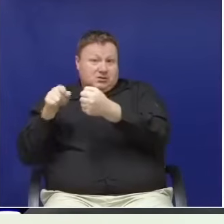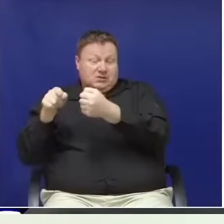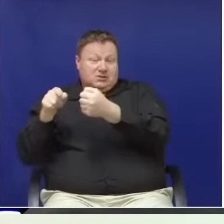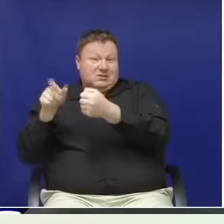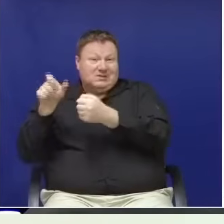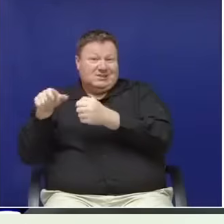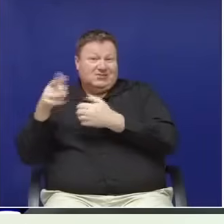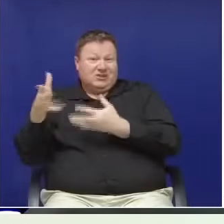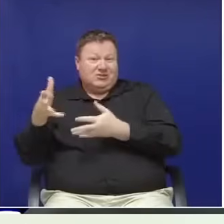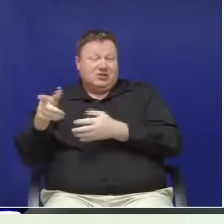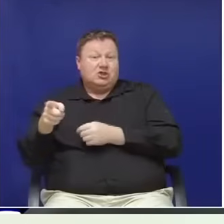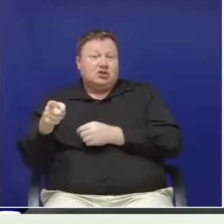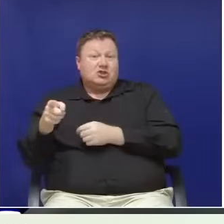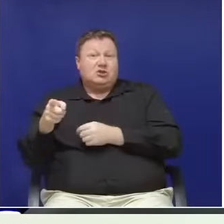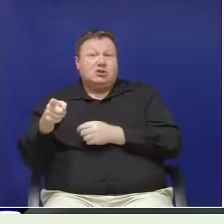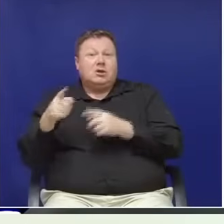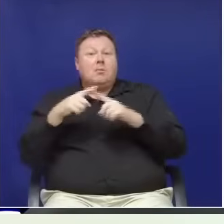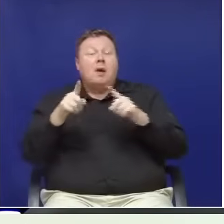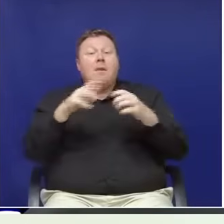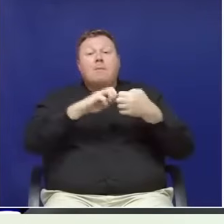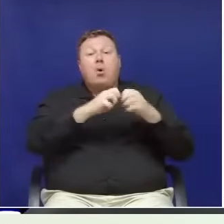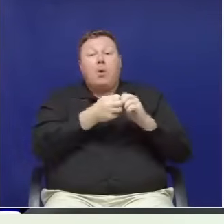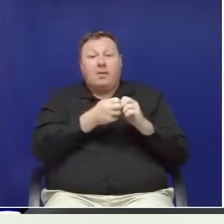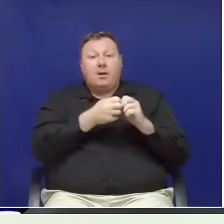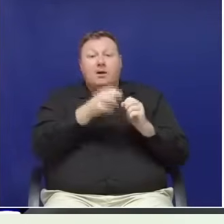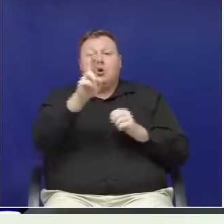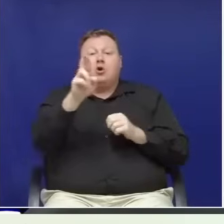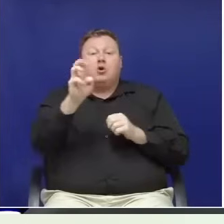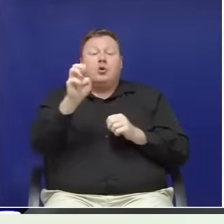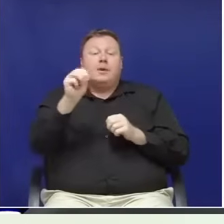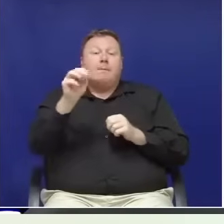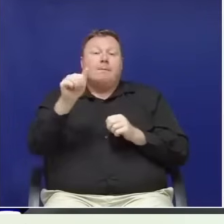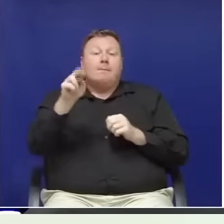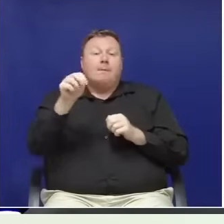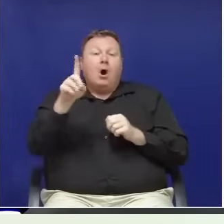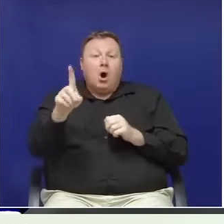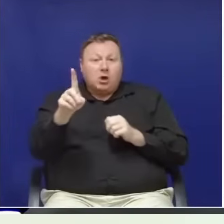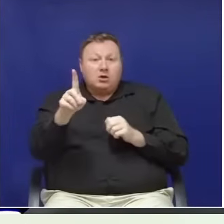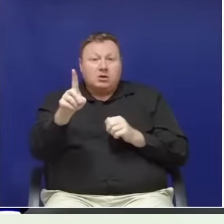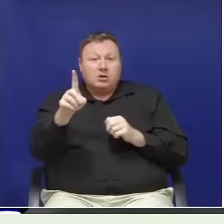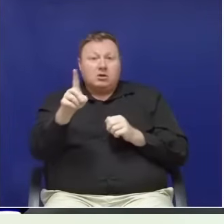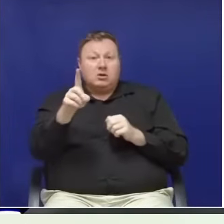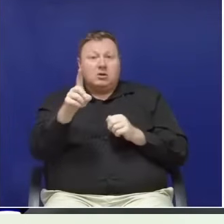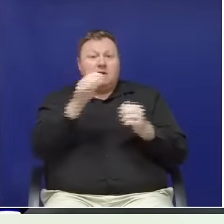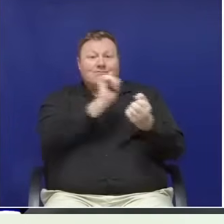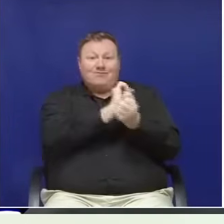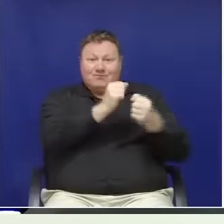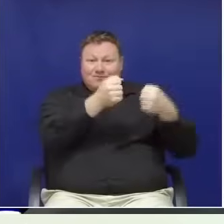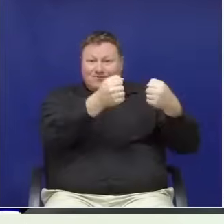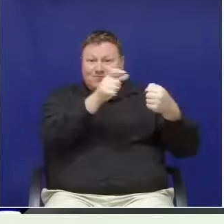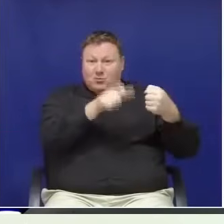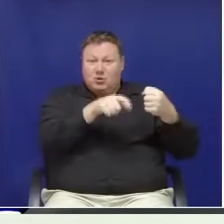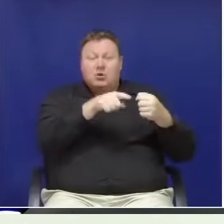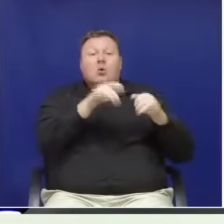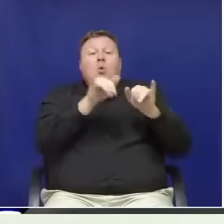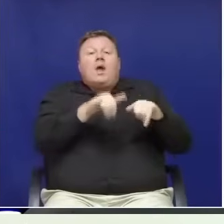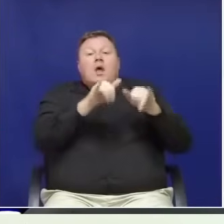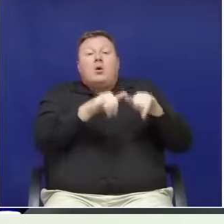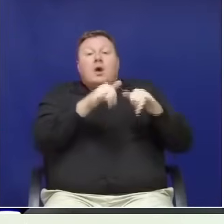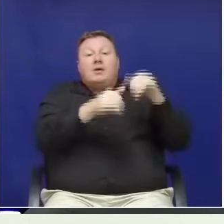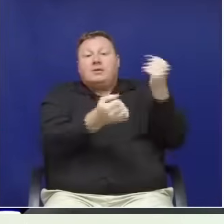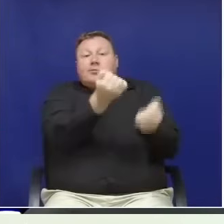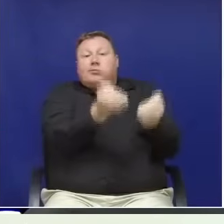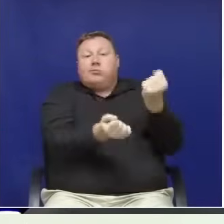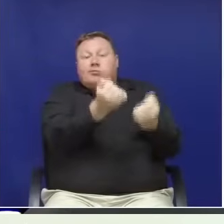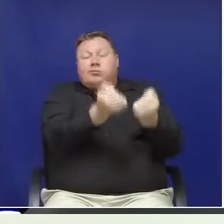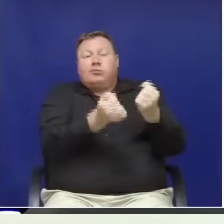offenders. But then our problem starts with remand detainees, people awaiting trial. The figure for the